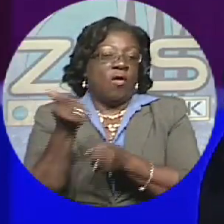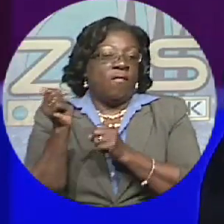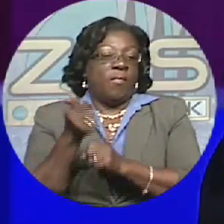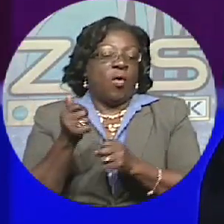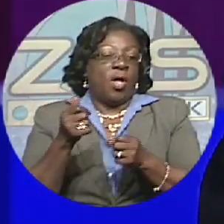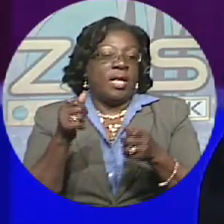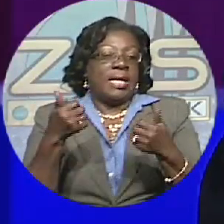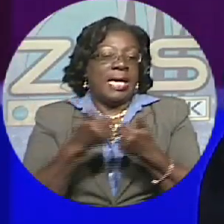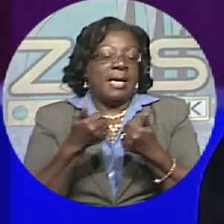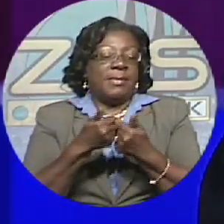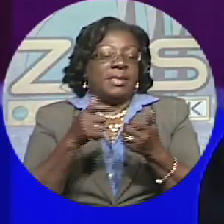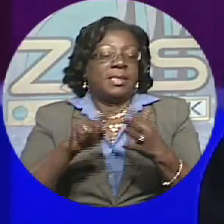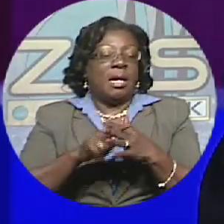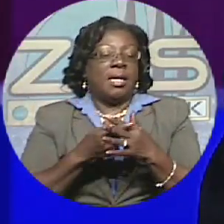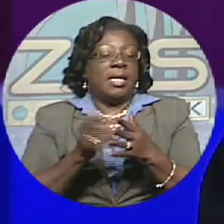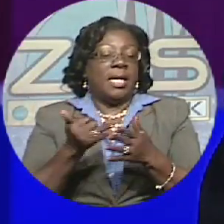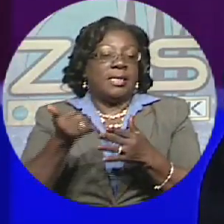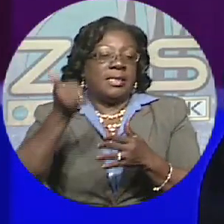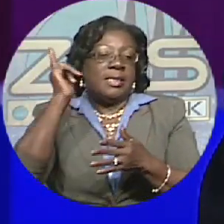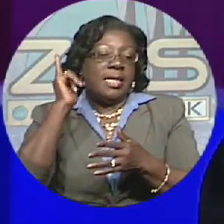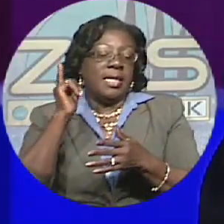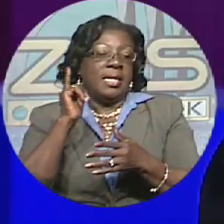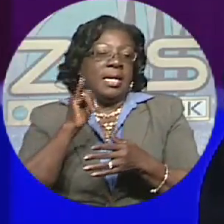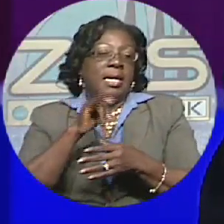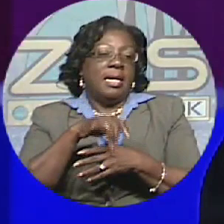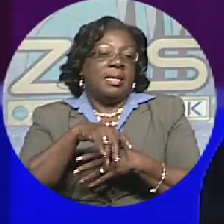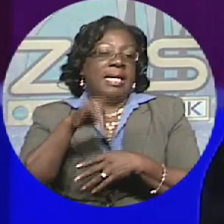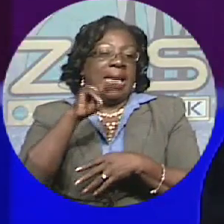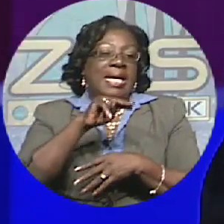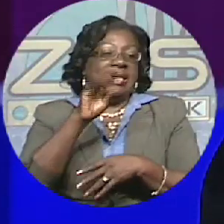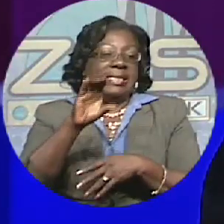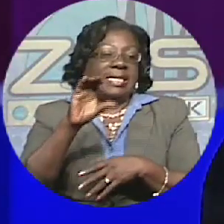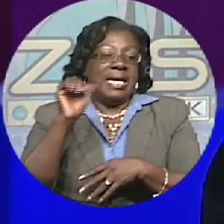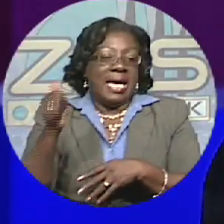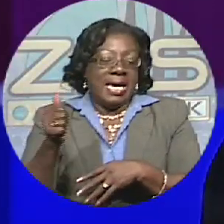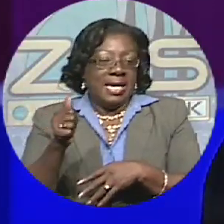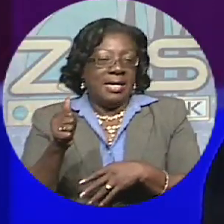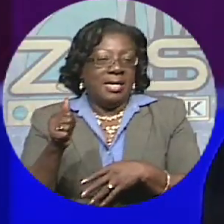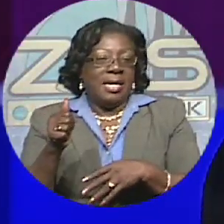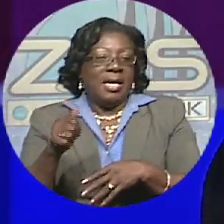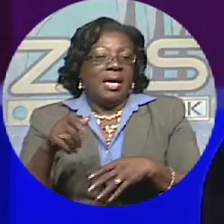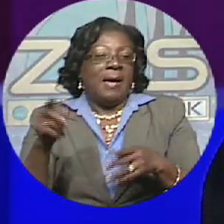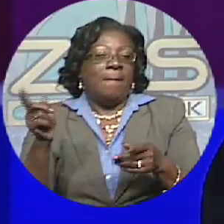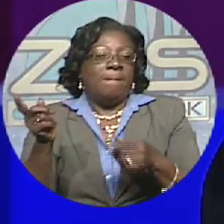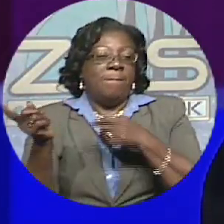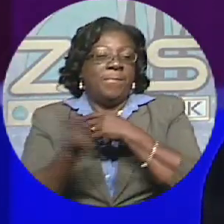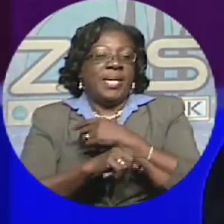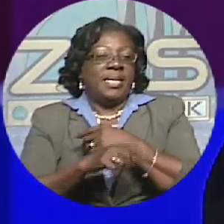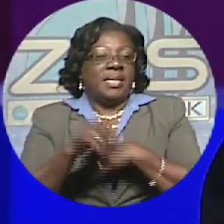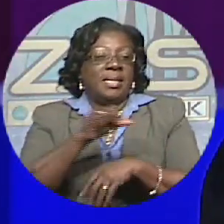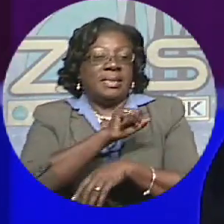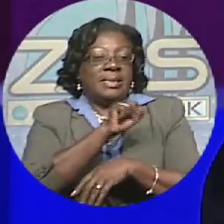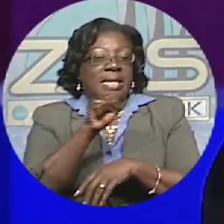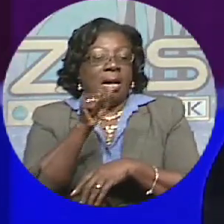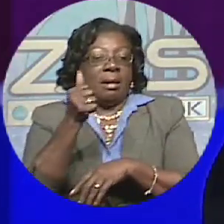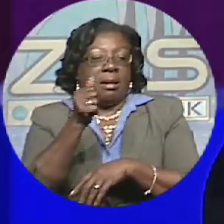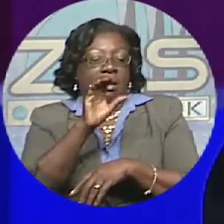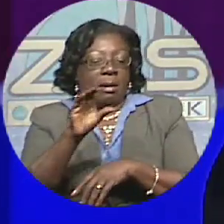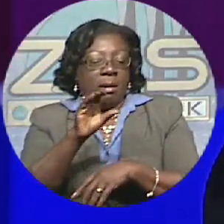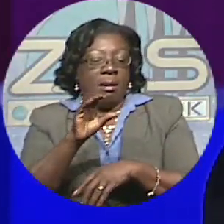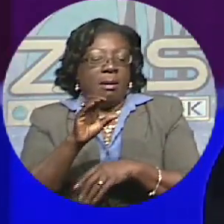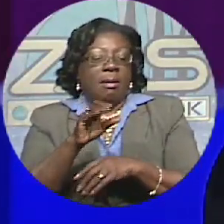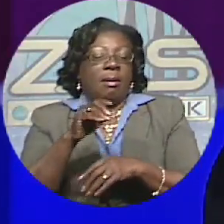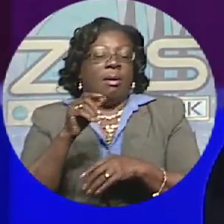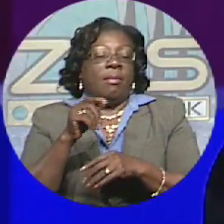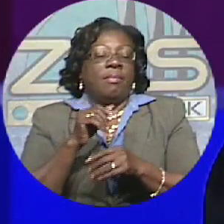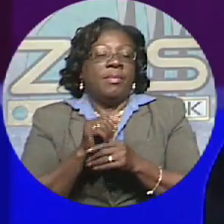at Freedom Farm. In senior boys play, the NCAA Crusaders pulled off the upset, taking game one from SAC 15-13. SAC also went down